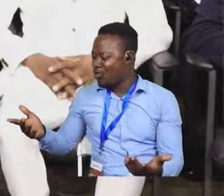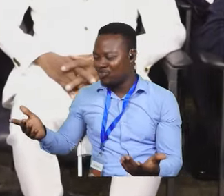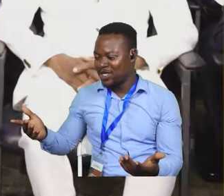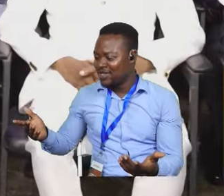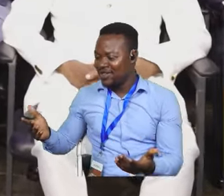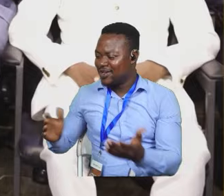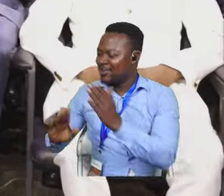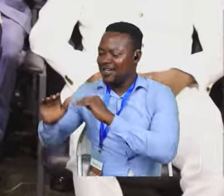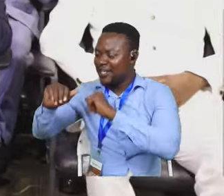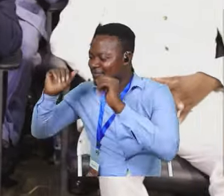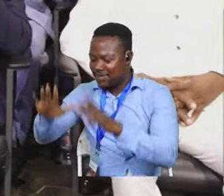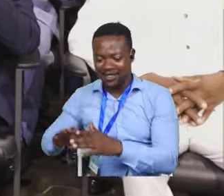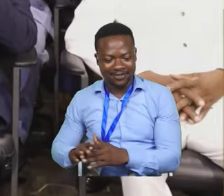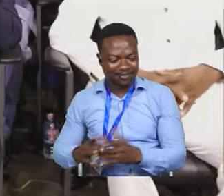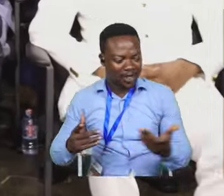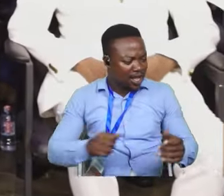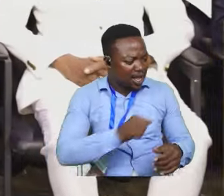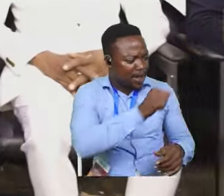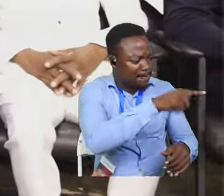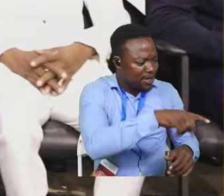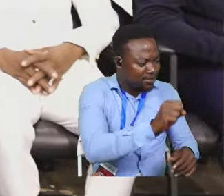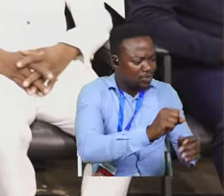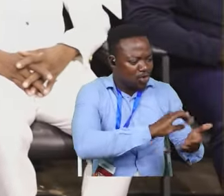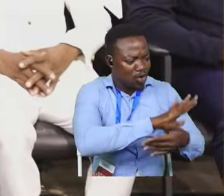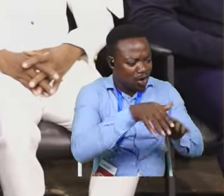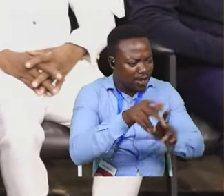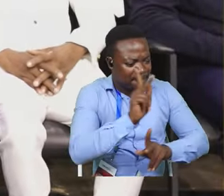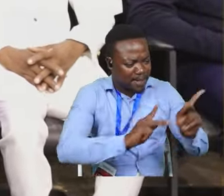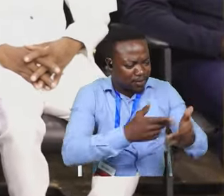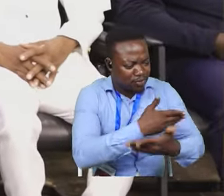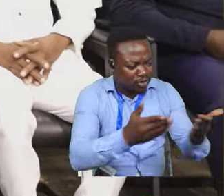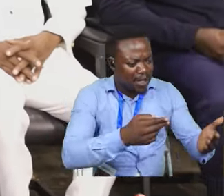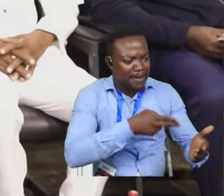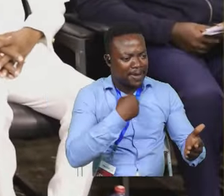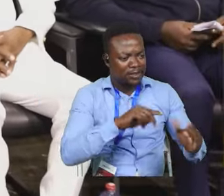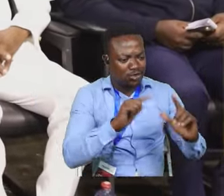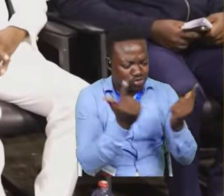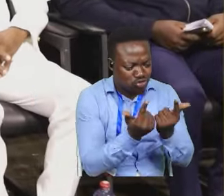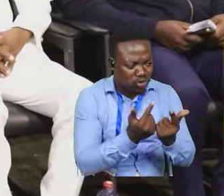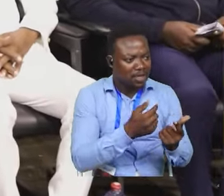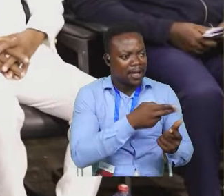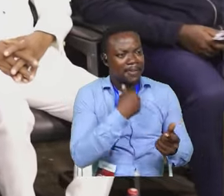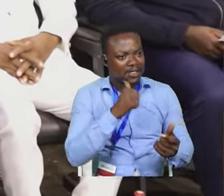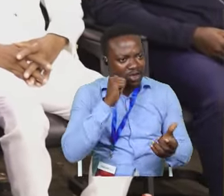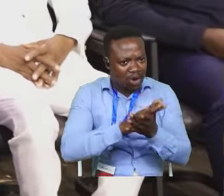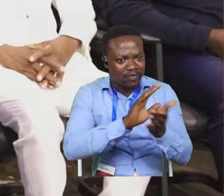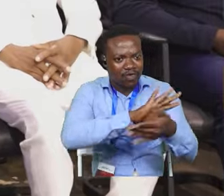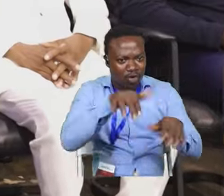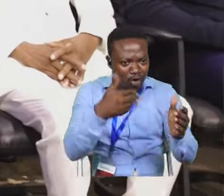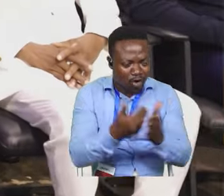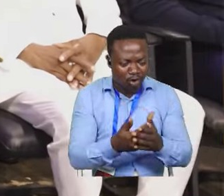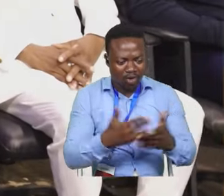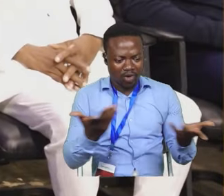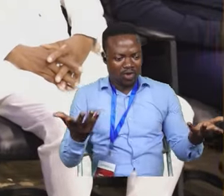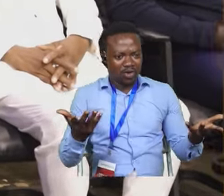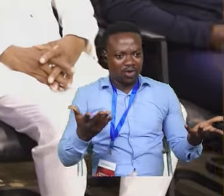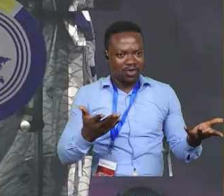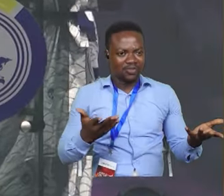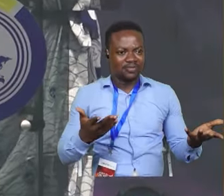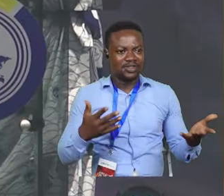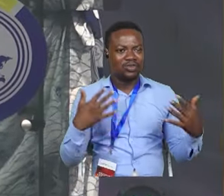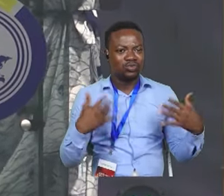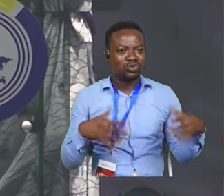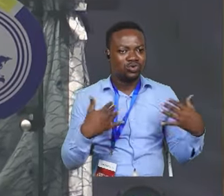our director. And your papa no apostle nem panyin fu nyina, ya sofu nyina, ya sofu mami fu nyina. Ote asefu